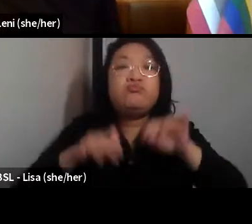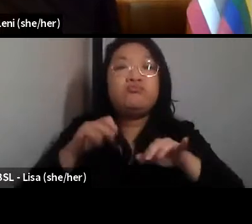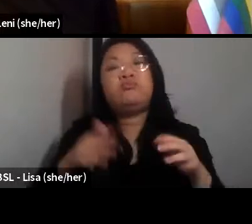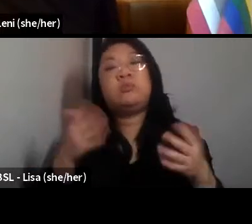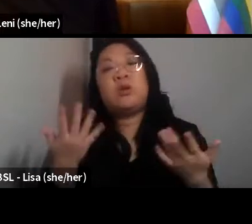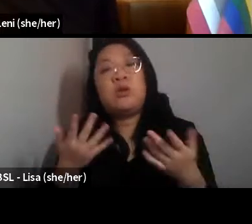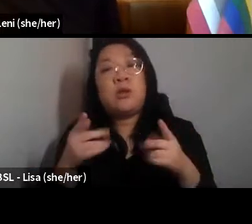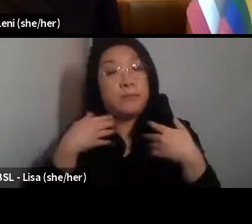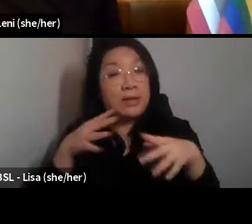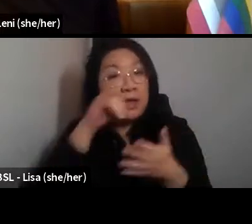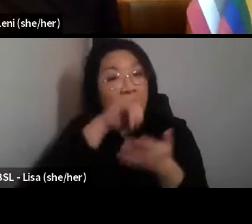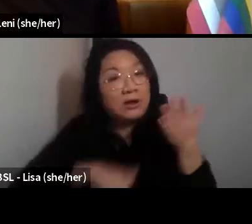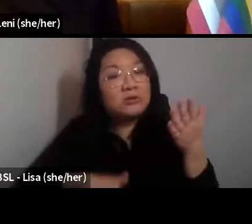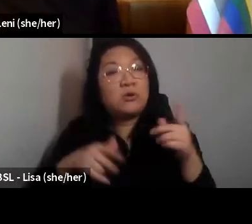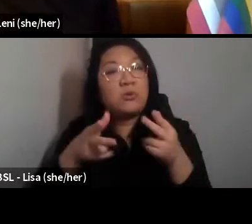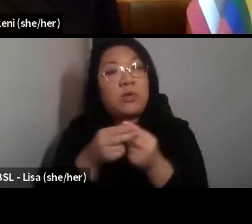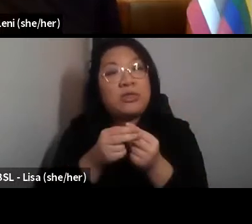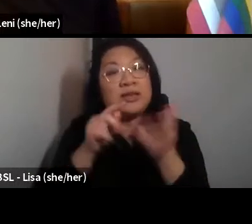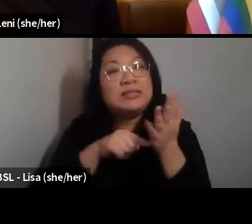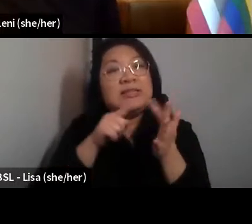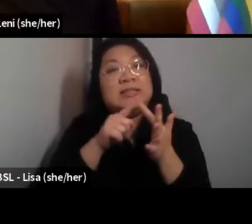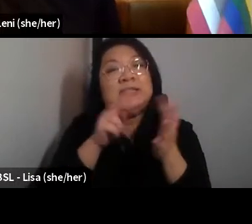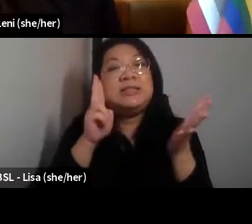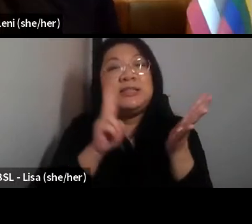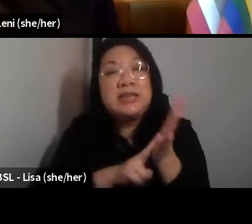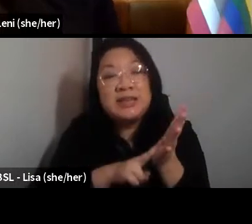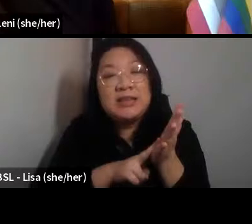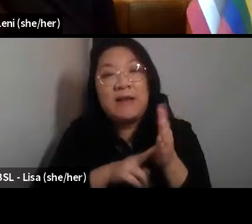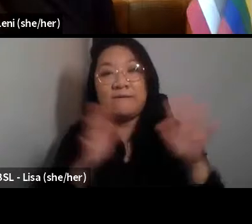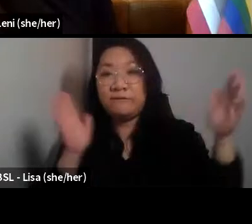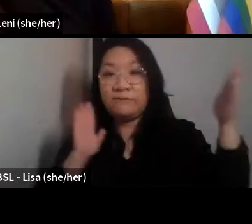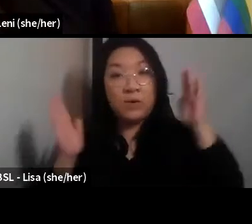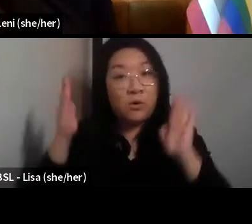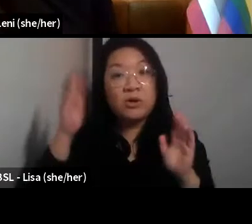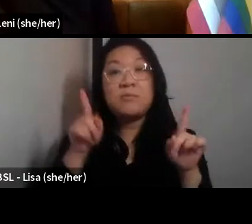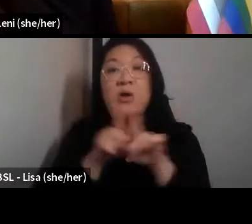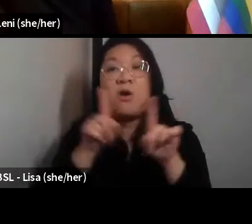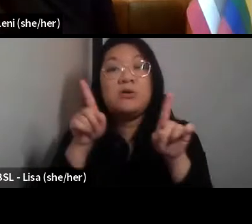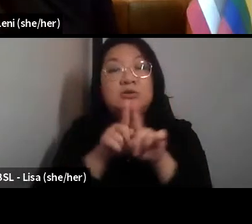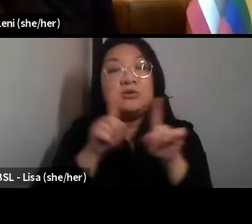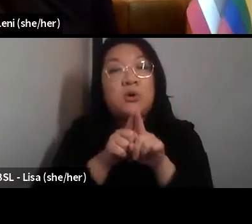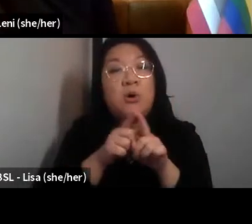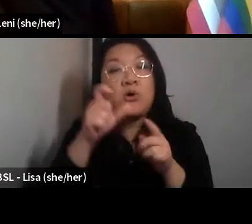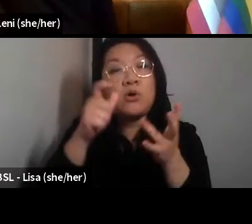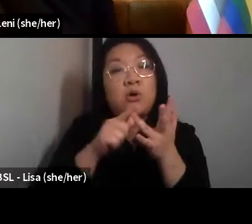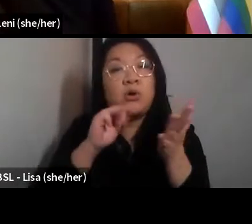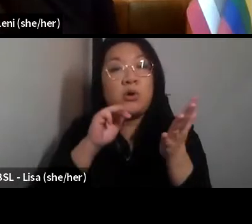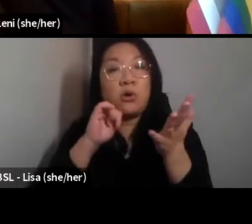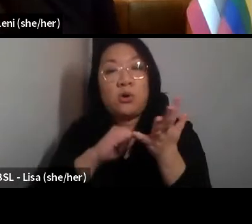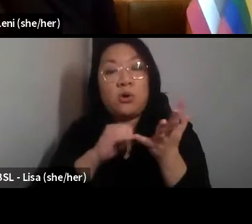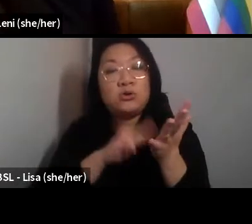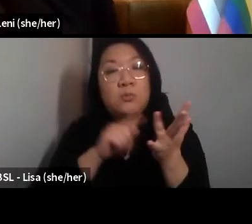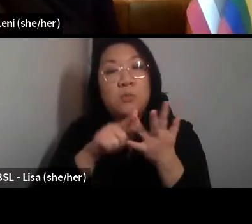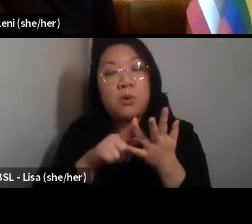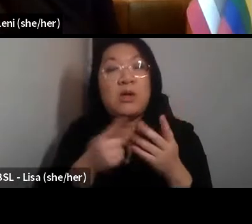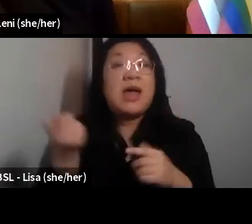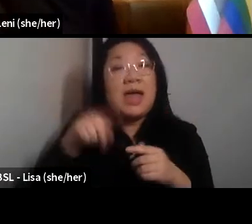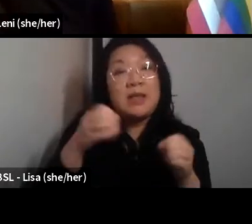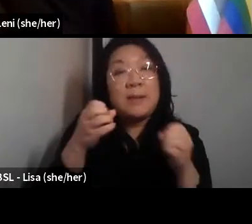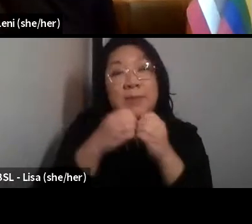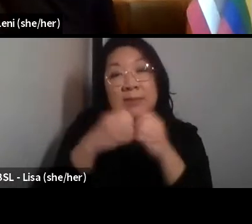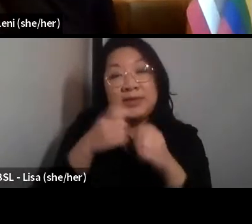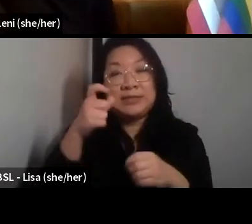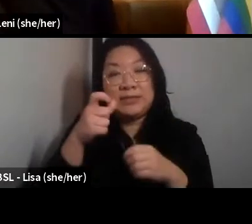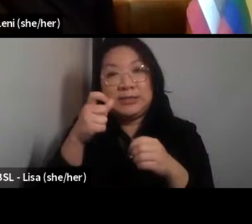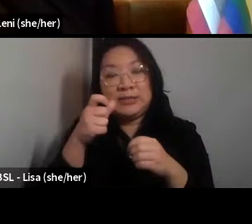had an article coming out with Teen Vogue and Cosmo, and recently presenting, doing some stuff with BBC to raise some more ACE awareness through